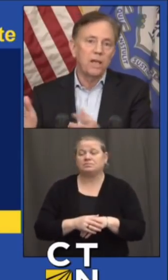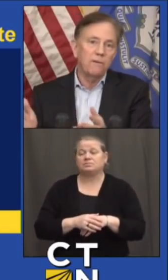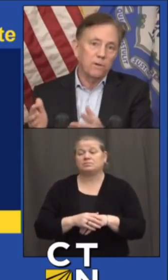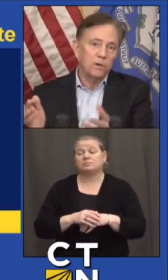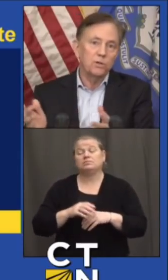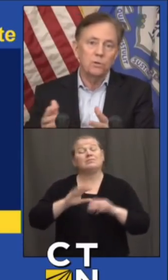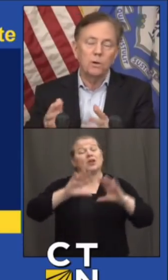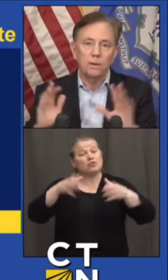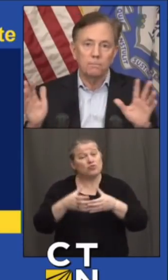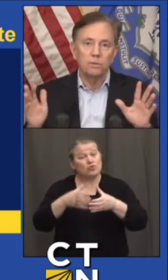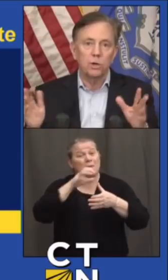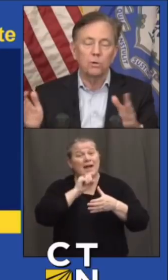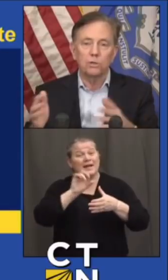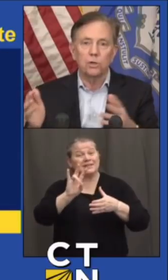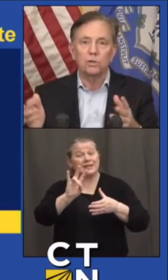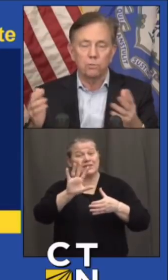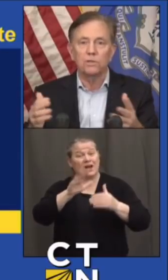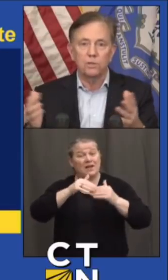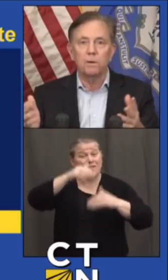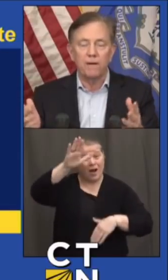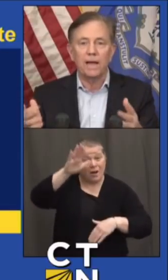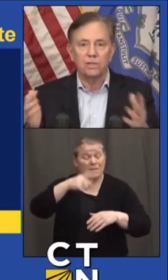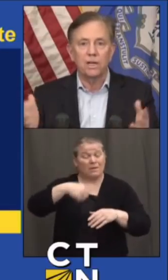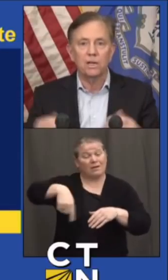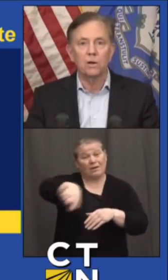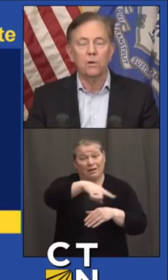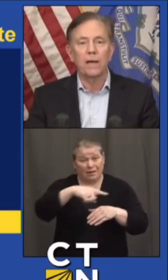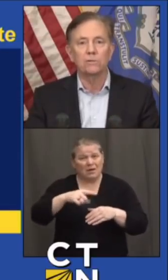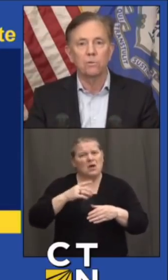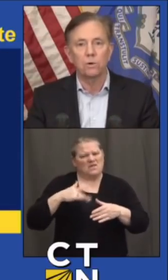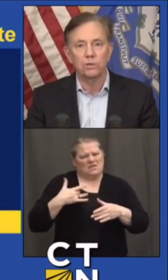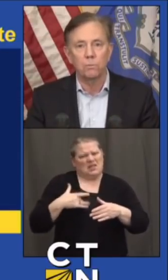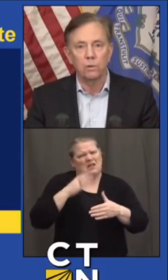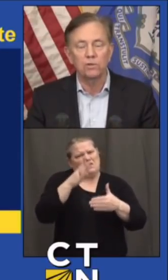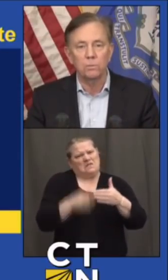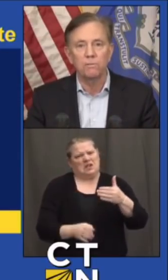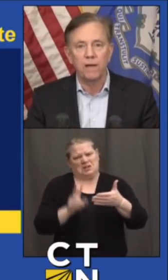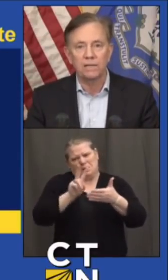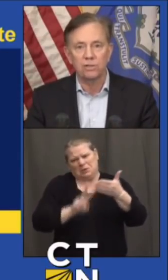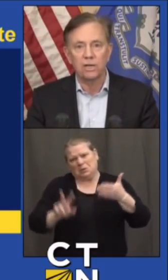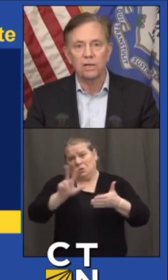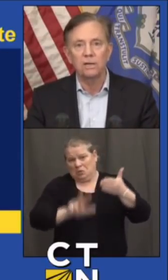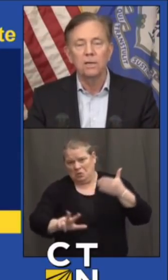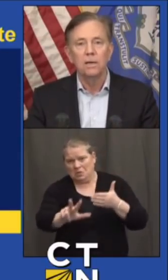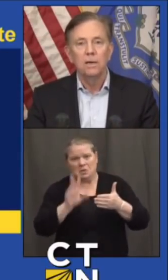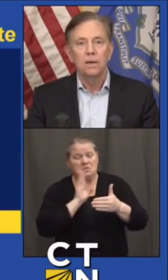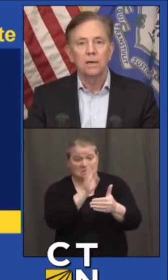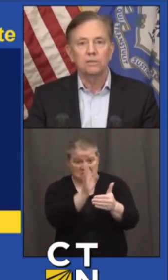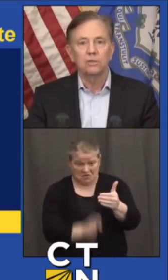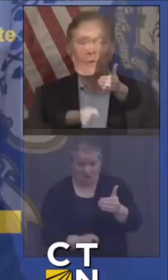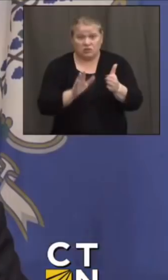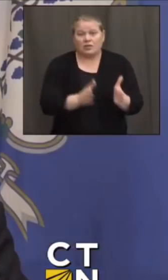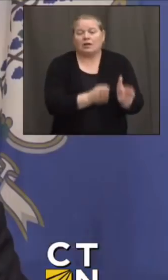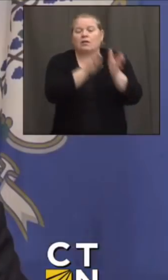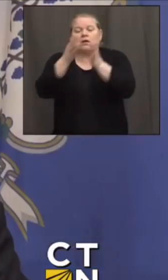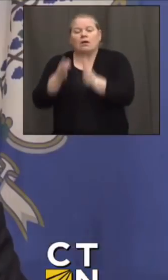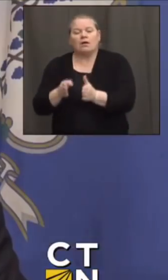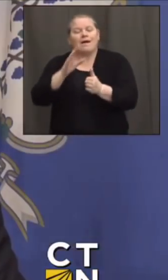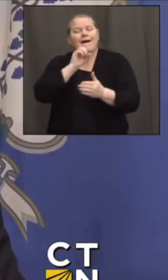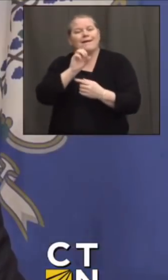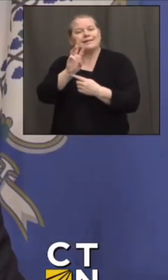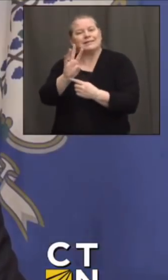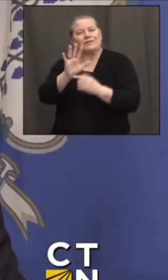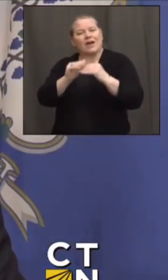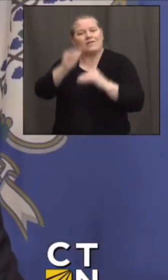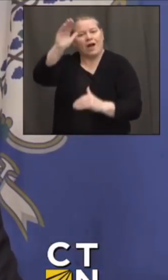Much safer to go to church once you've been vaccinated, go to a house of worship once you've been vaccinated. So err